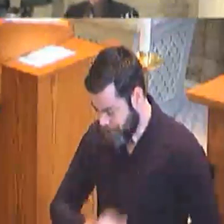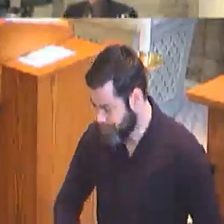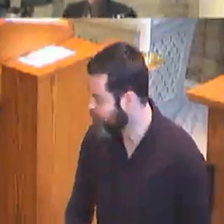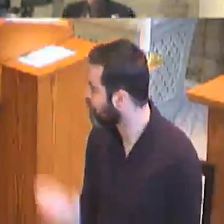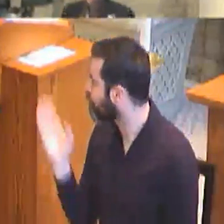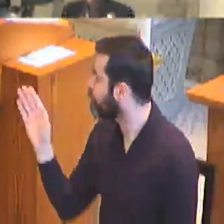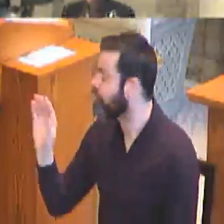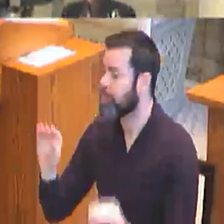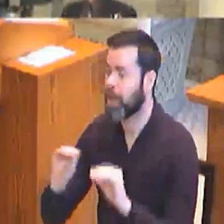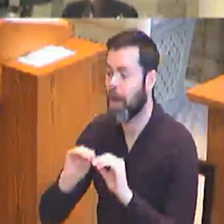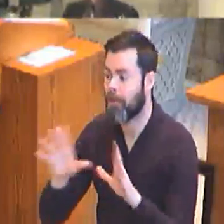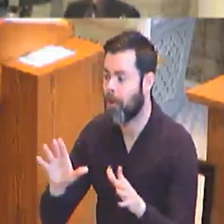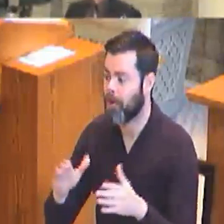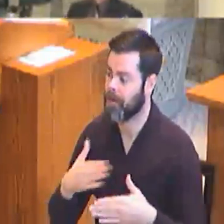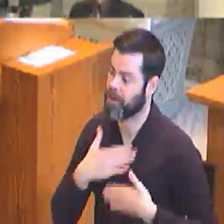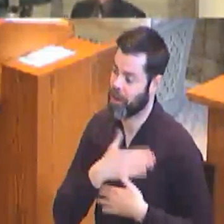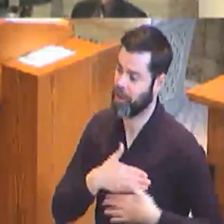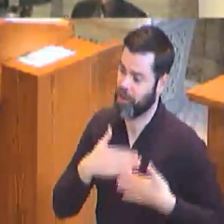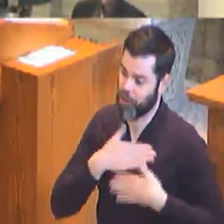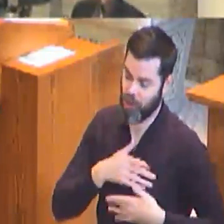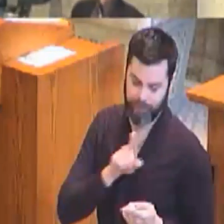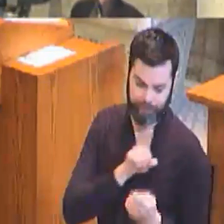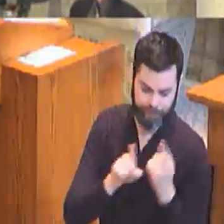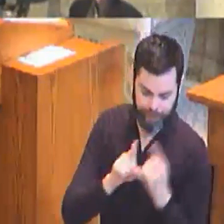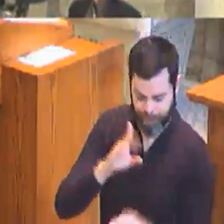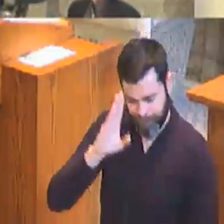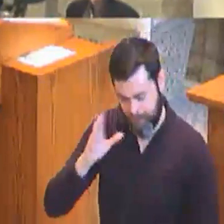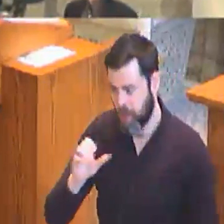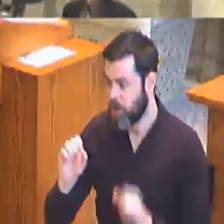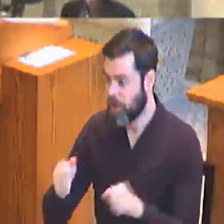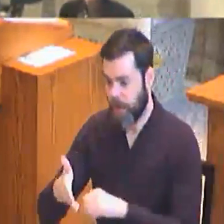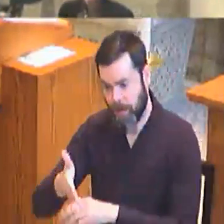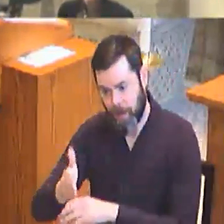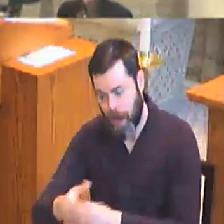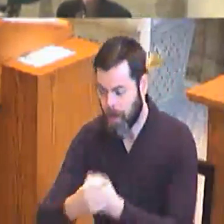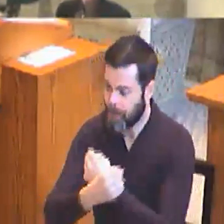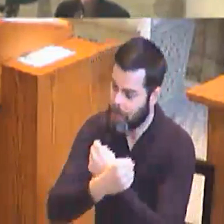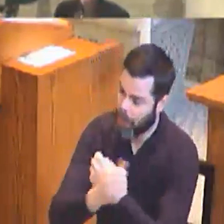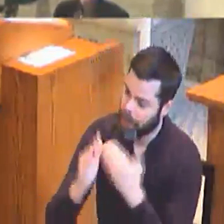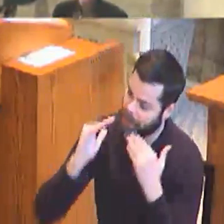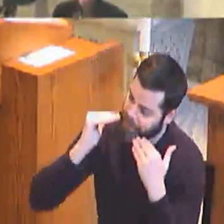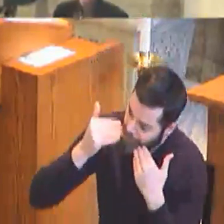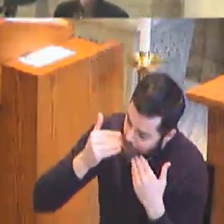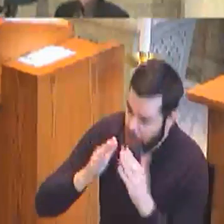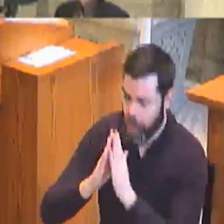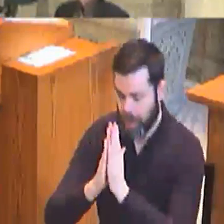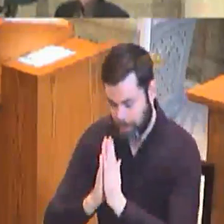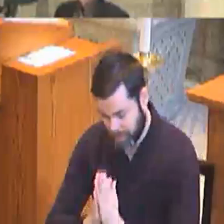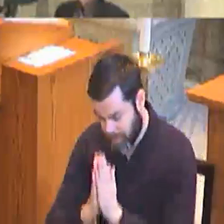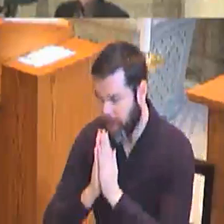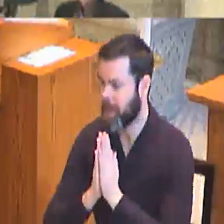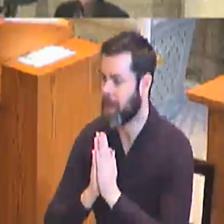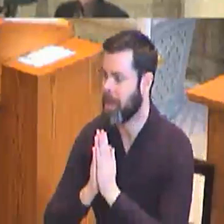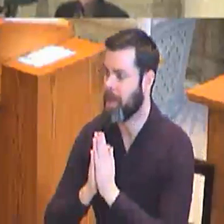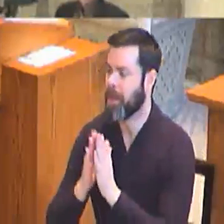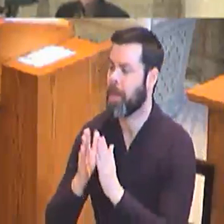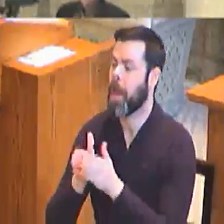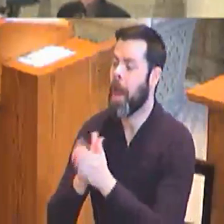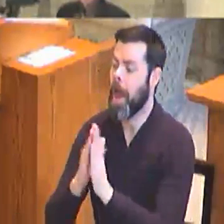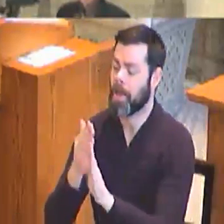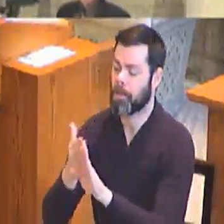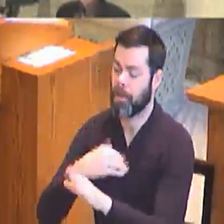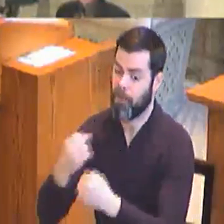And of course, we enjoy greeting each other. We do it with a handshake, a hug, a smile, namaste. We ask before